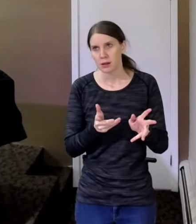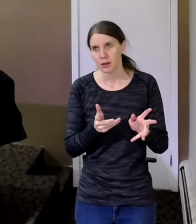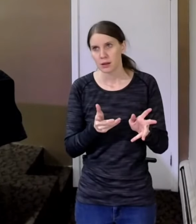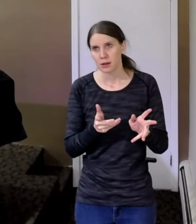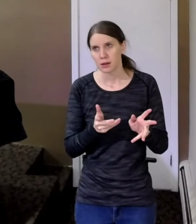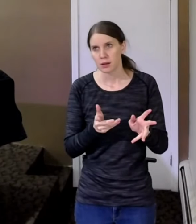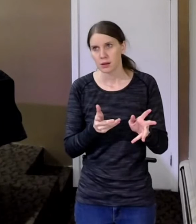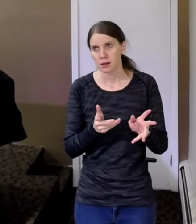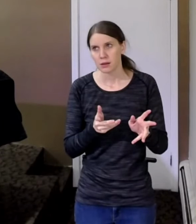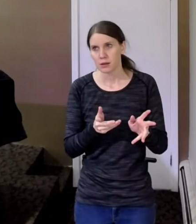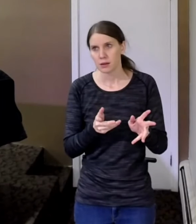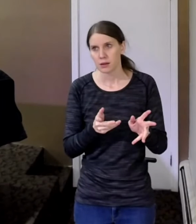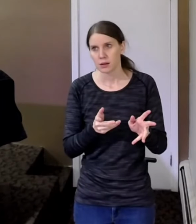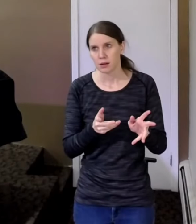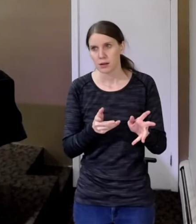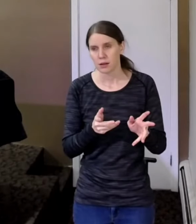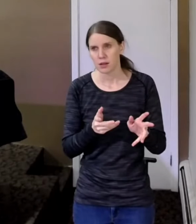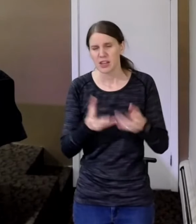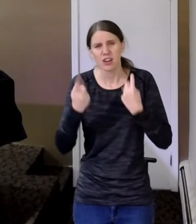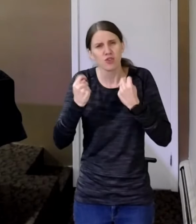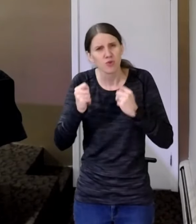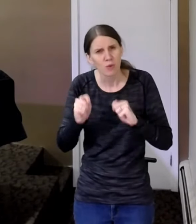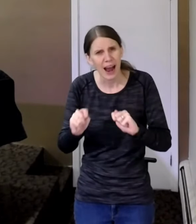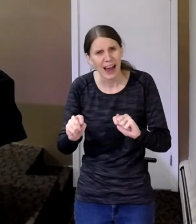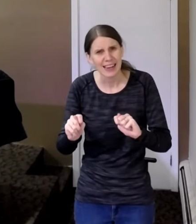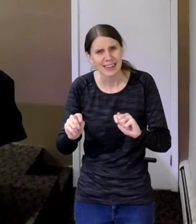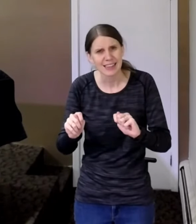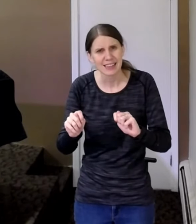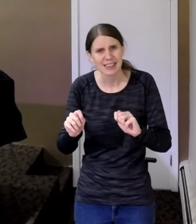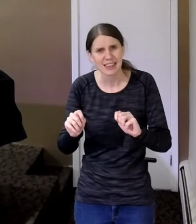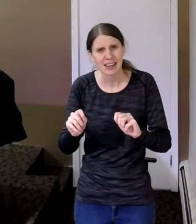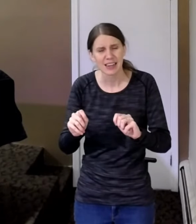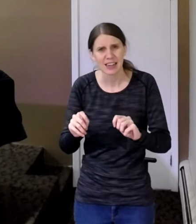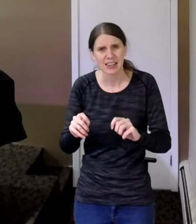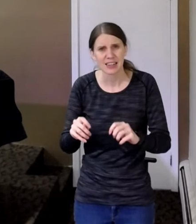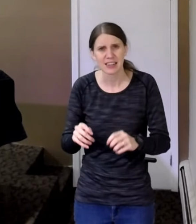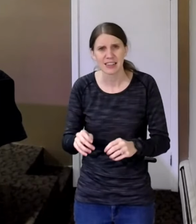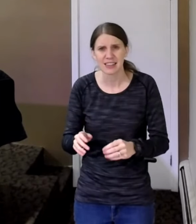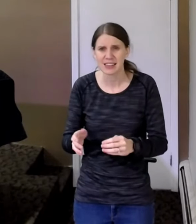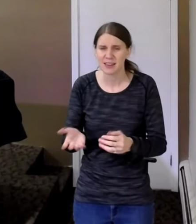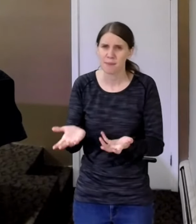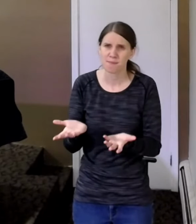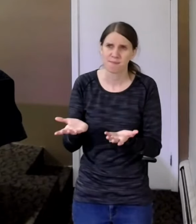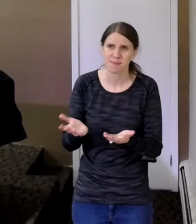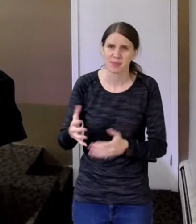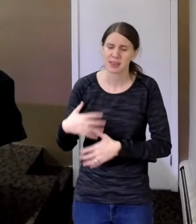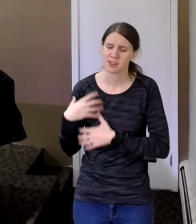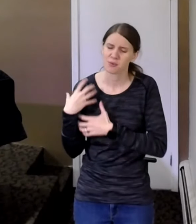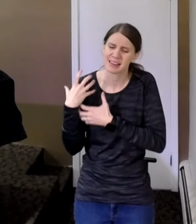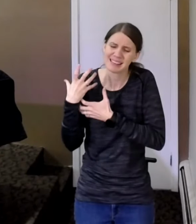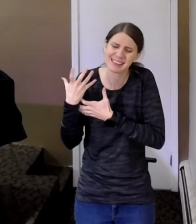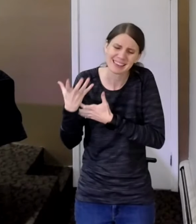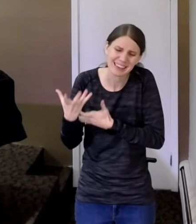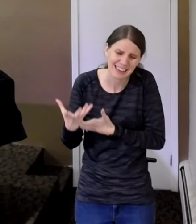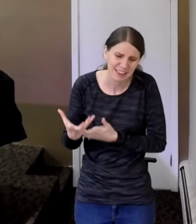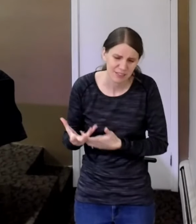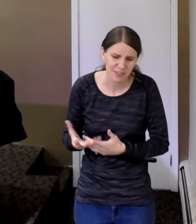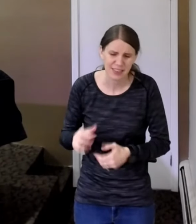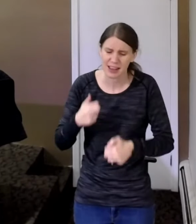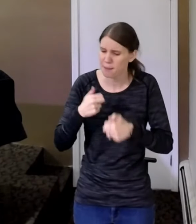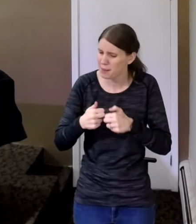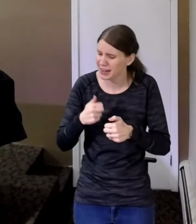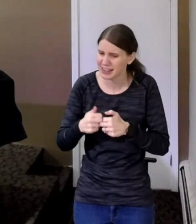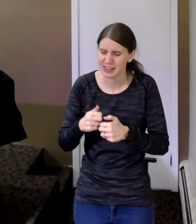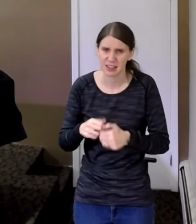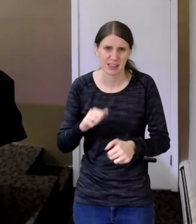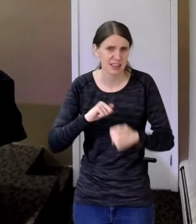to alleviate some of the problem, the difficulty, the pain, whatever it is that